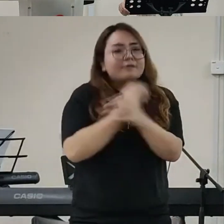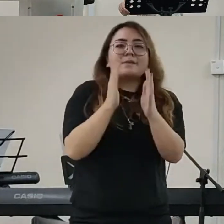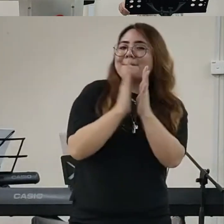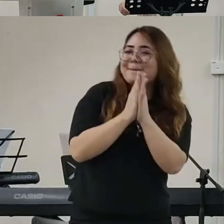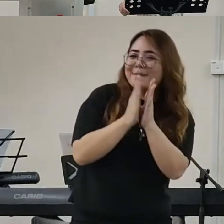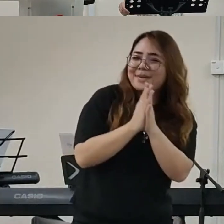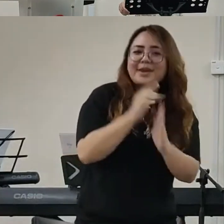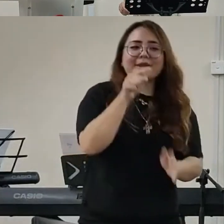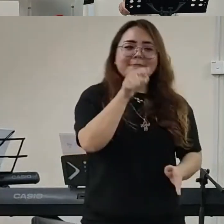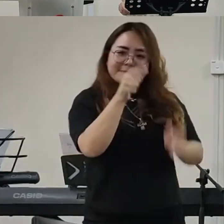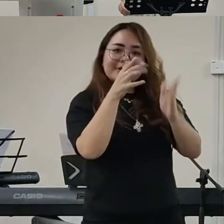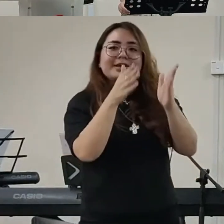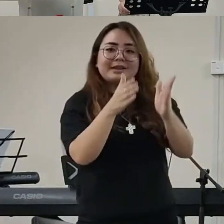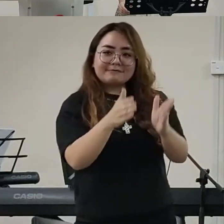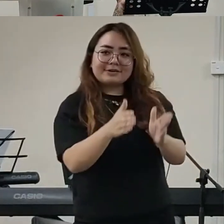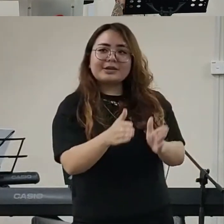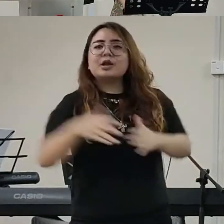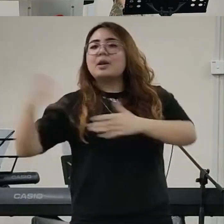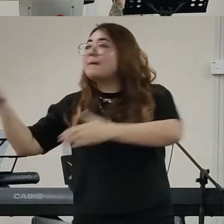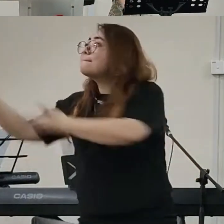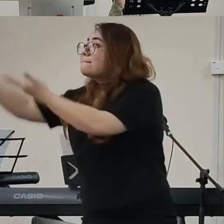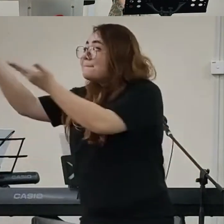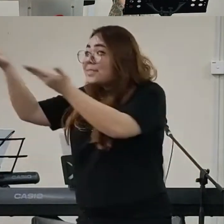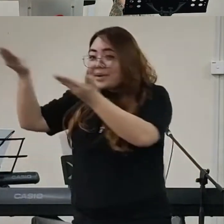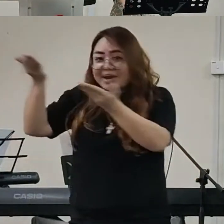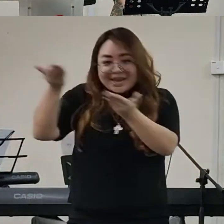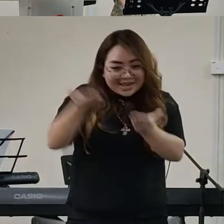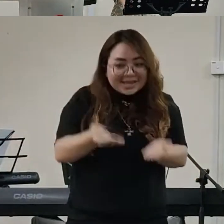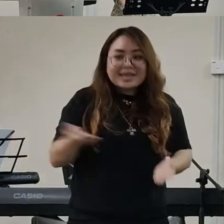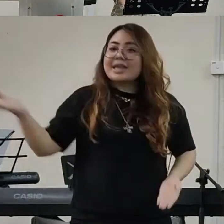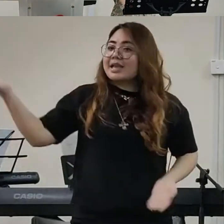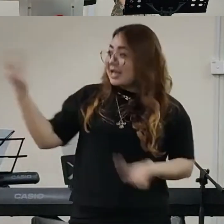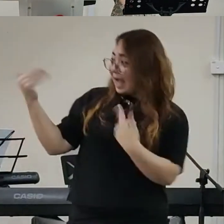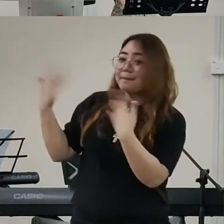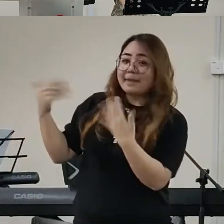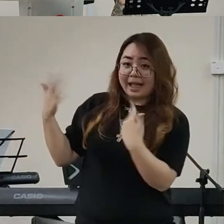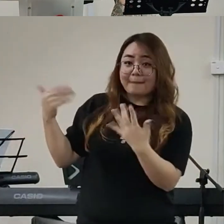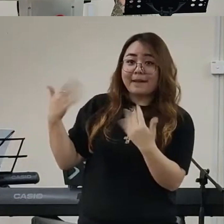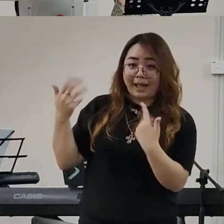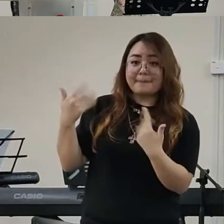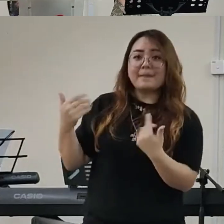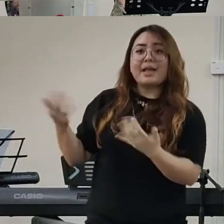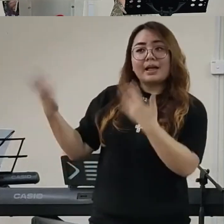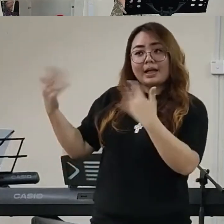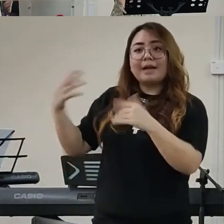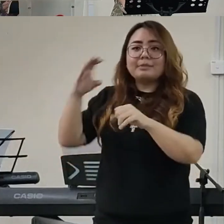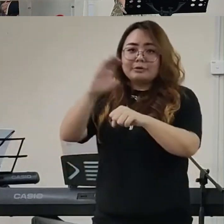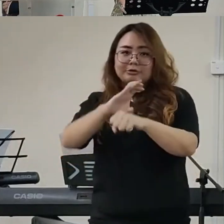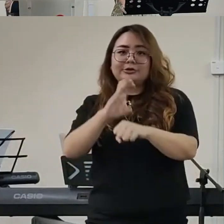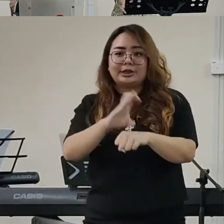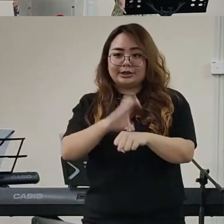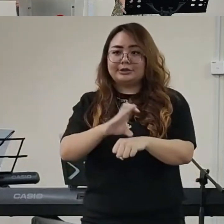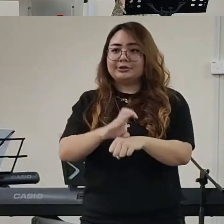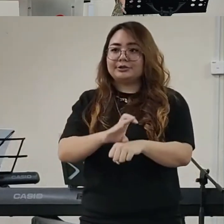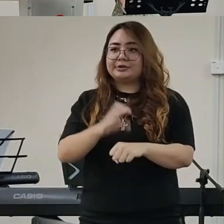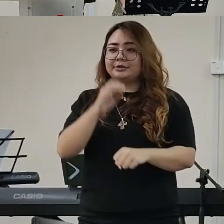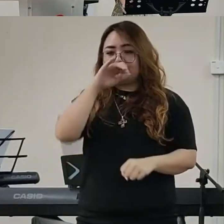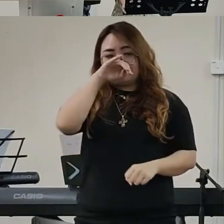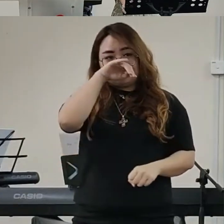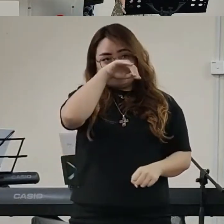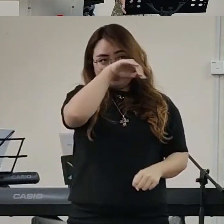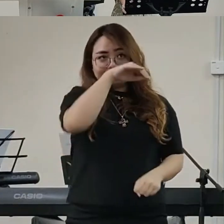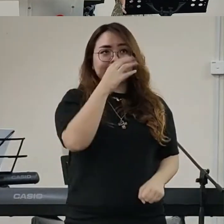pray for that person, and of course, invite that person to church. So that's it. No matter how young you are, as